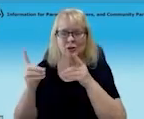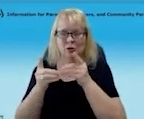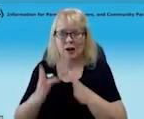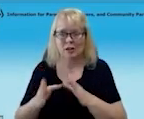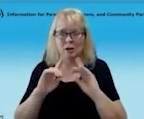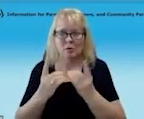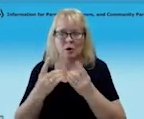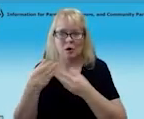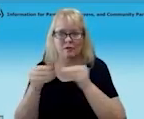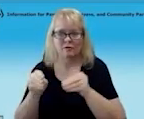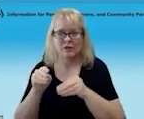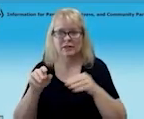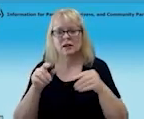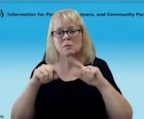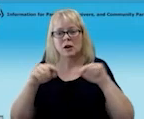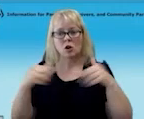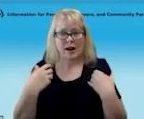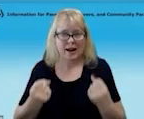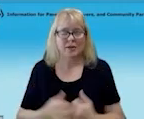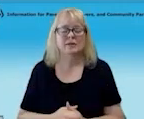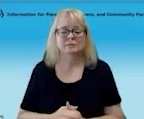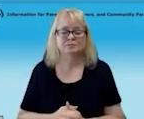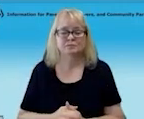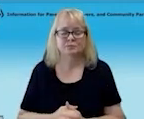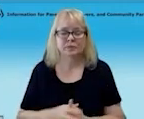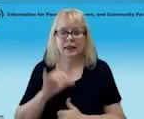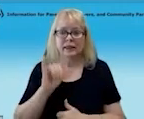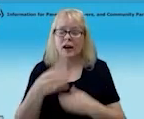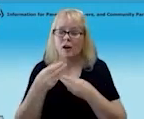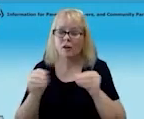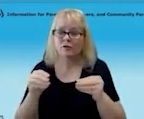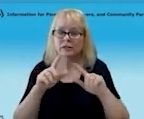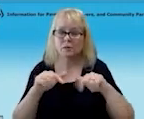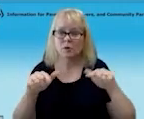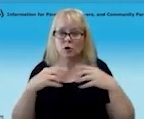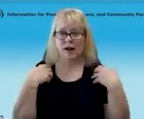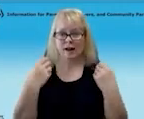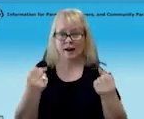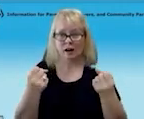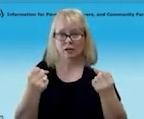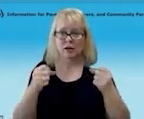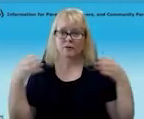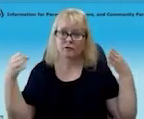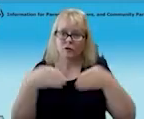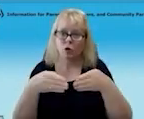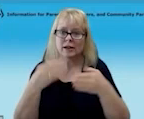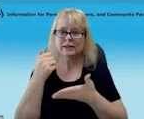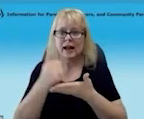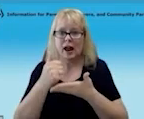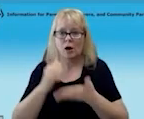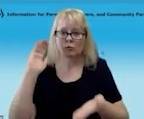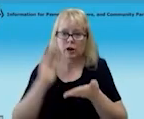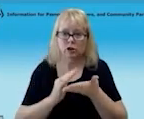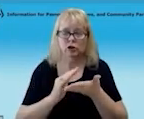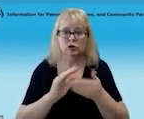serving as the Deputy Assistant Secretary for Minority Health within the Department of Health and Human Services and the Director of the